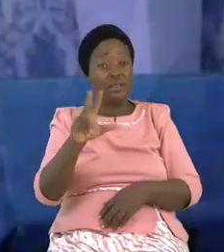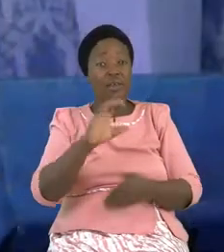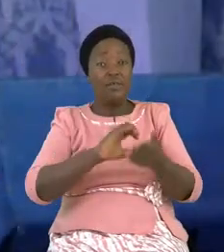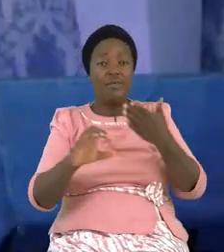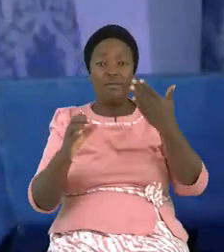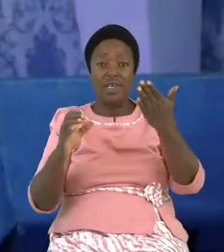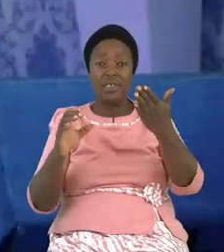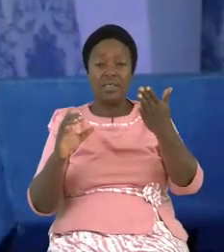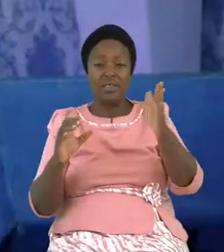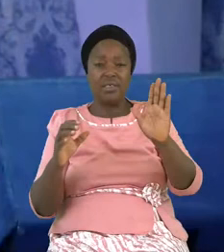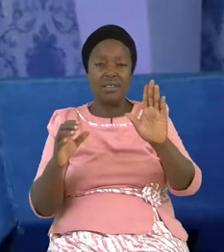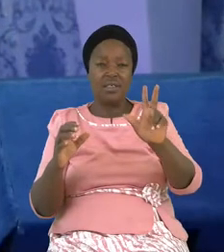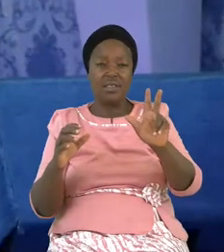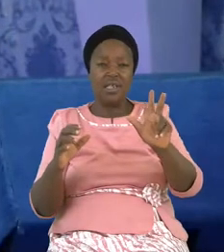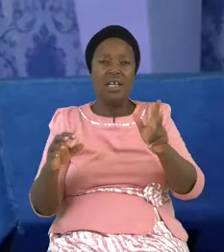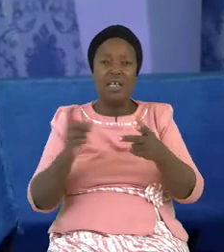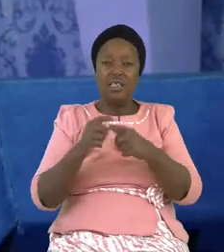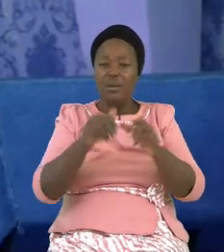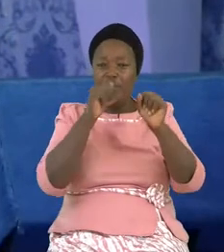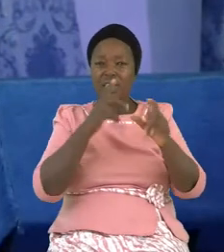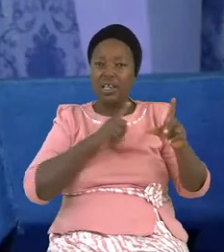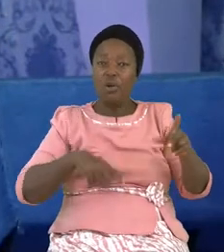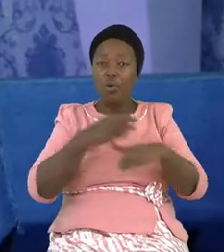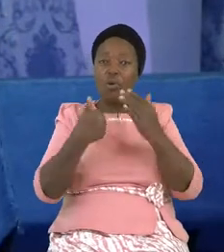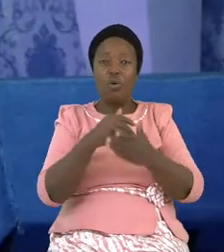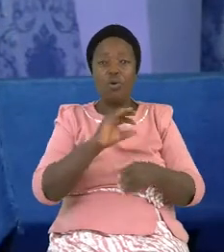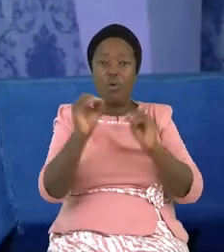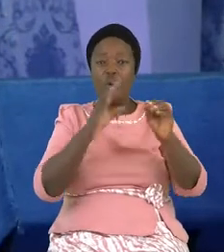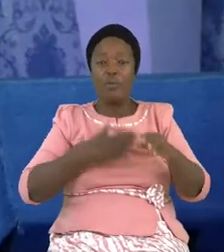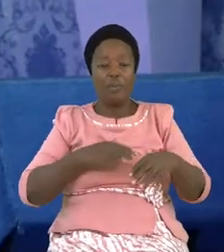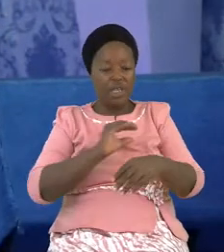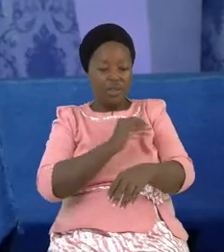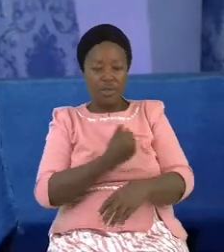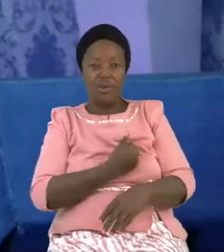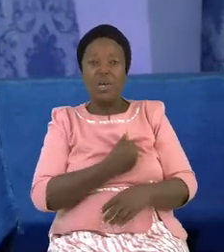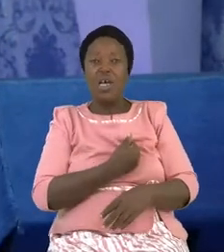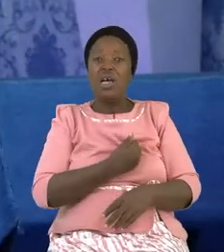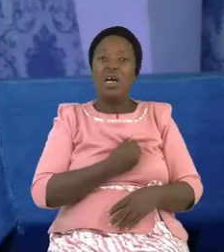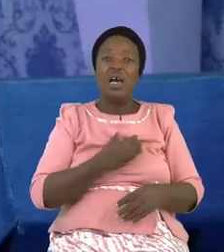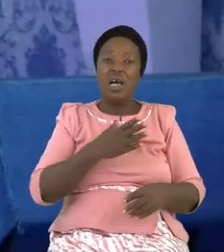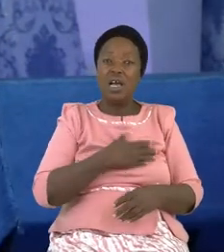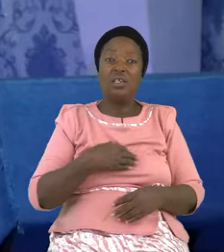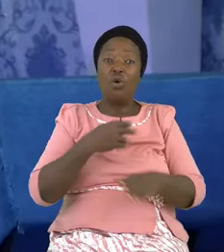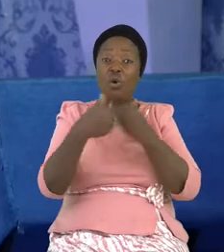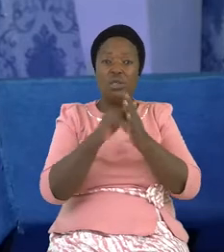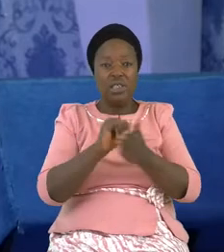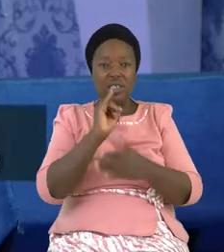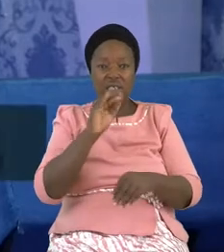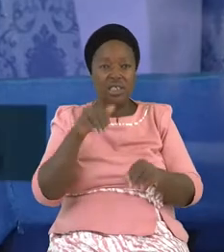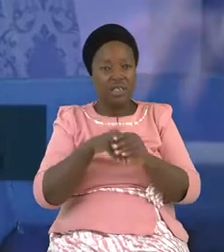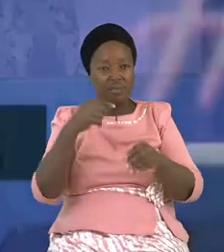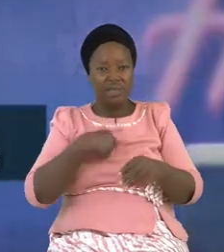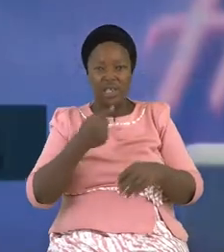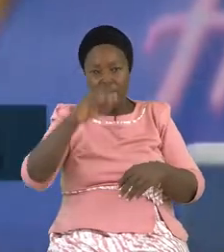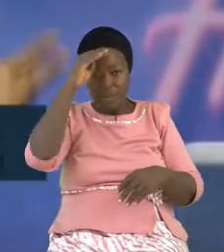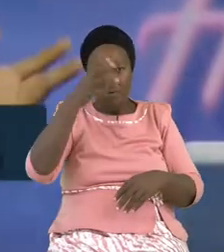all that is within me, all that is within me. The man was not a scientist, a doctor,